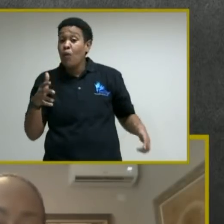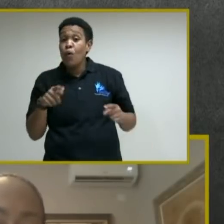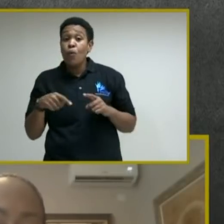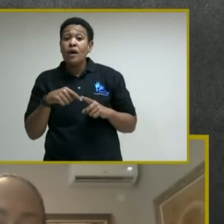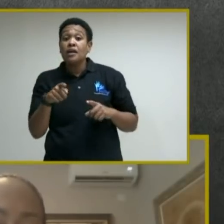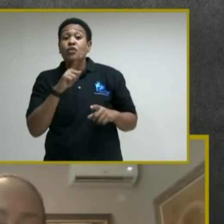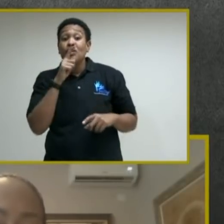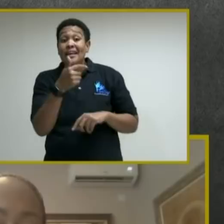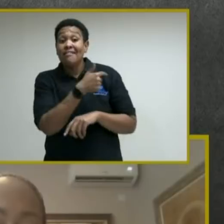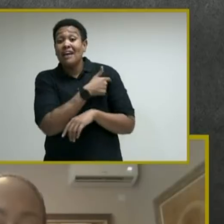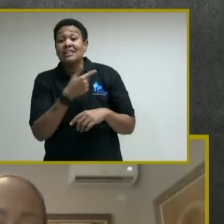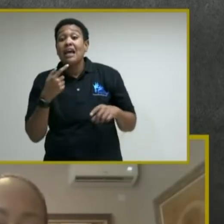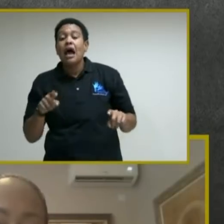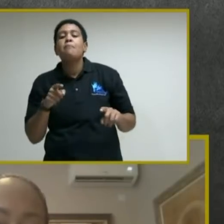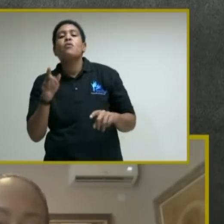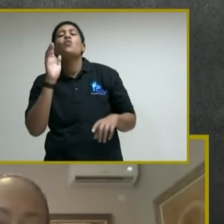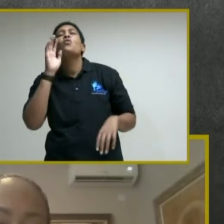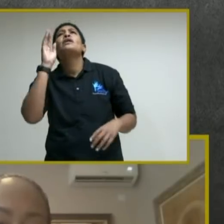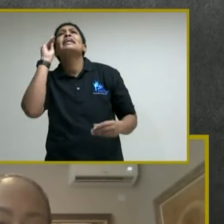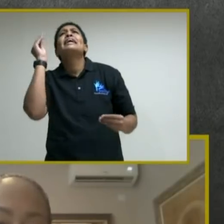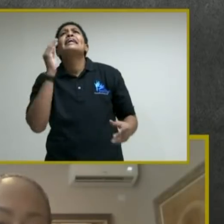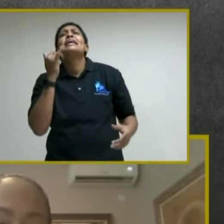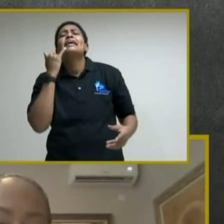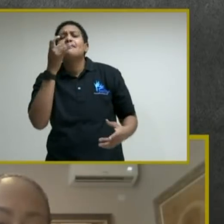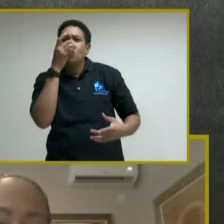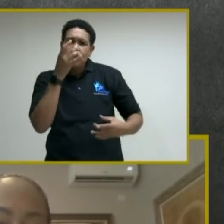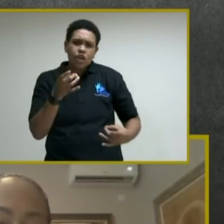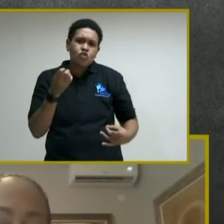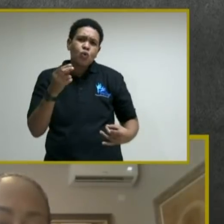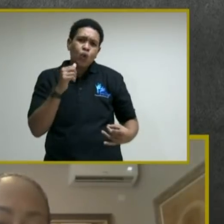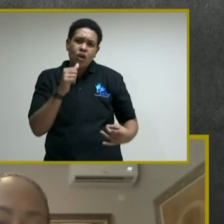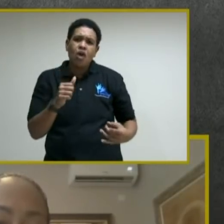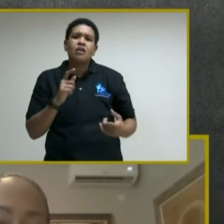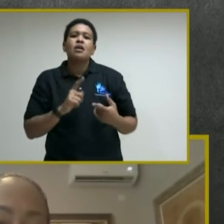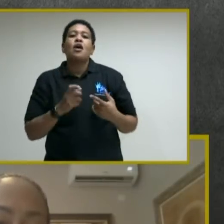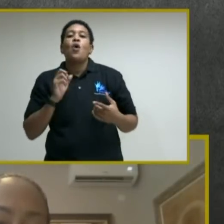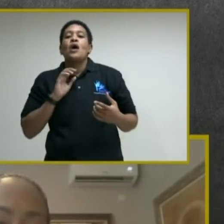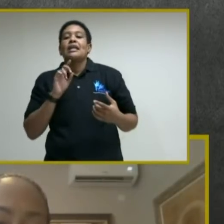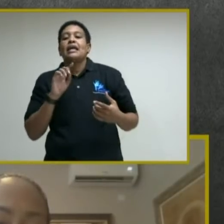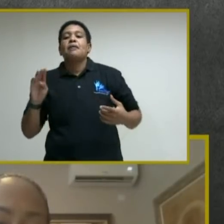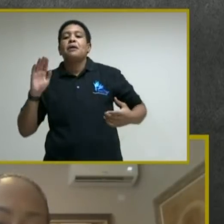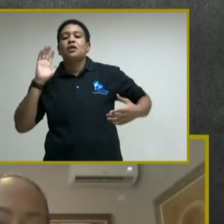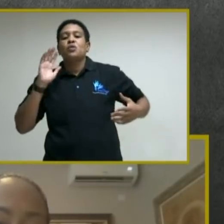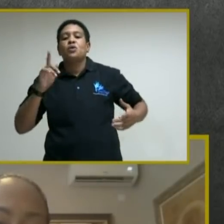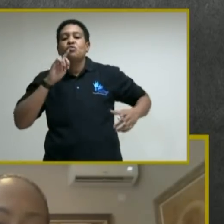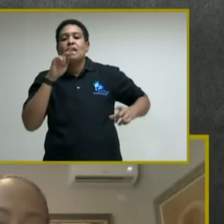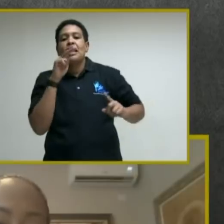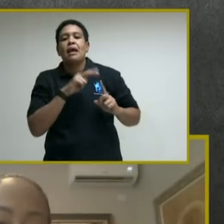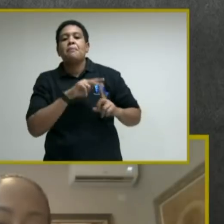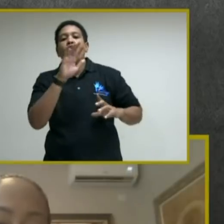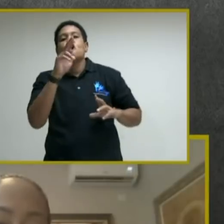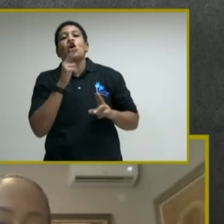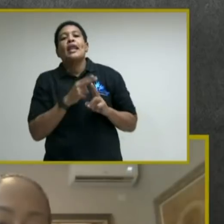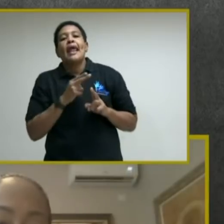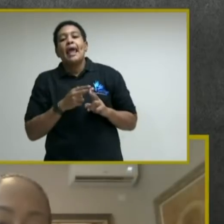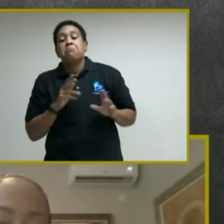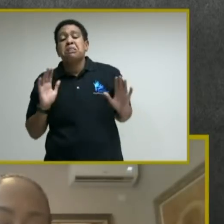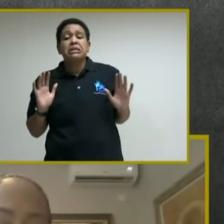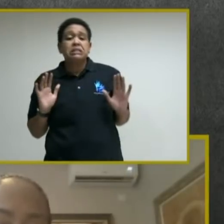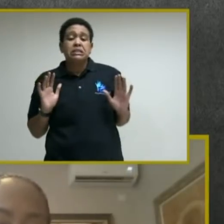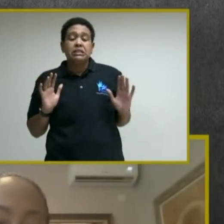being vaccinated, you indicate if you're interested, and our database would just apply your name. That's